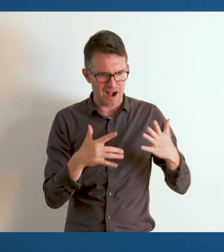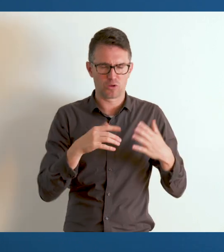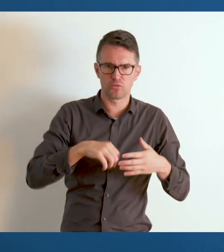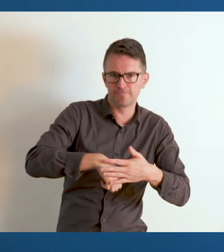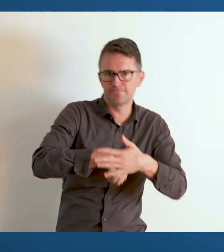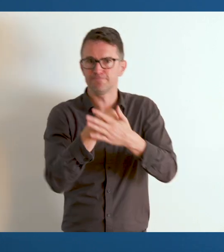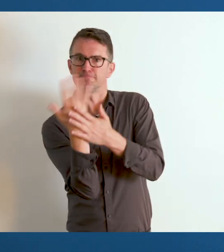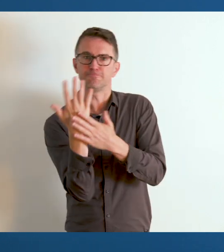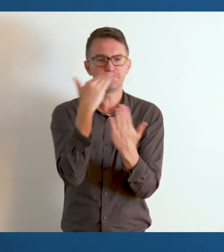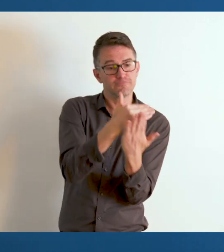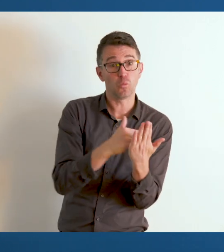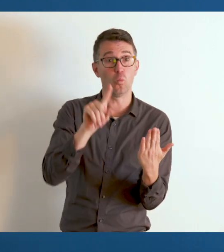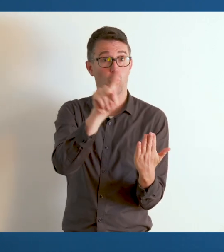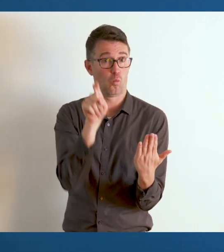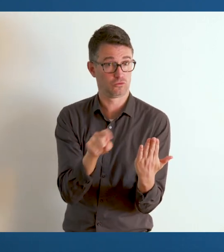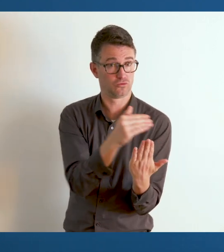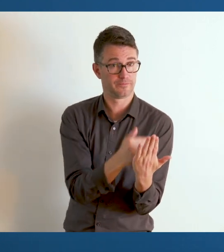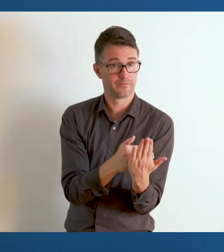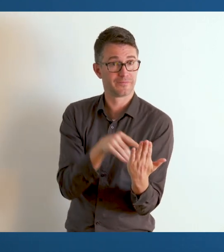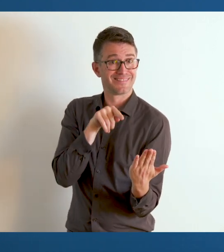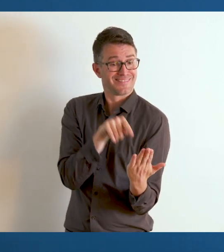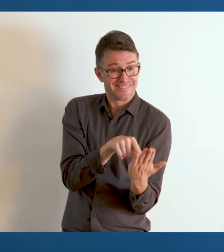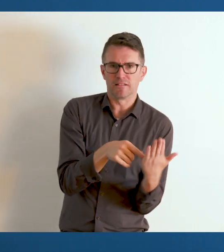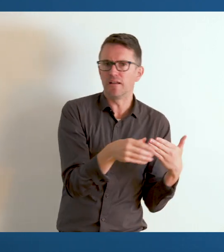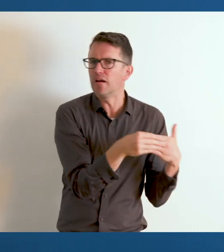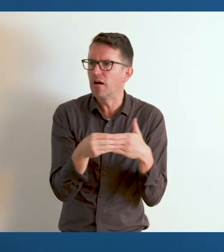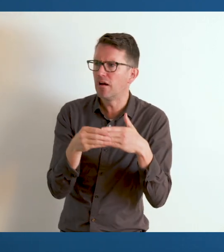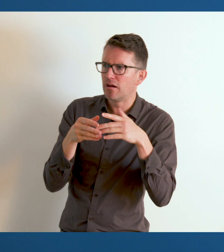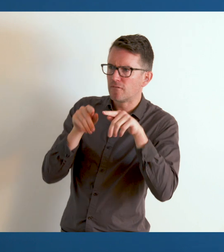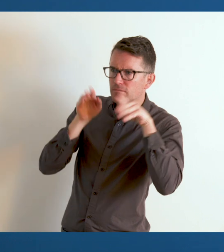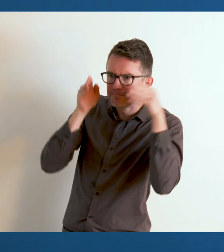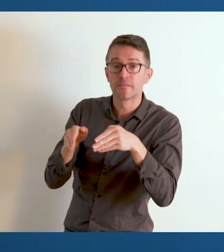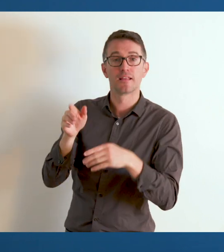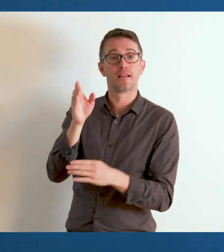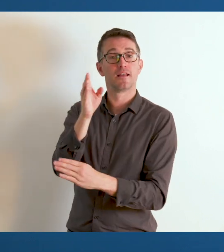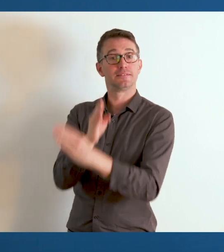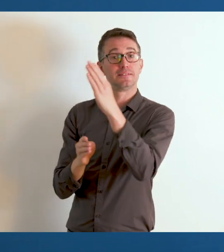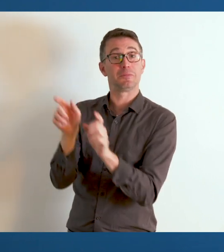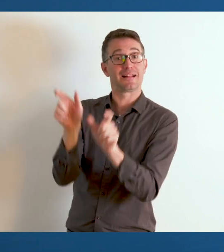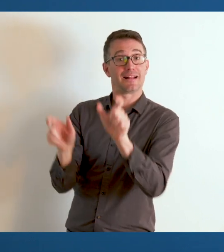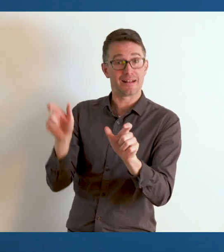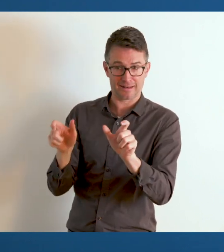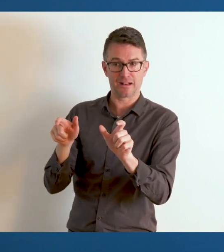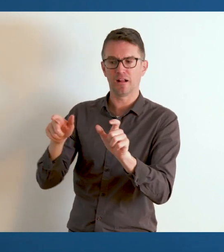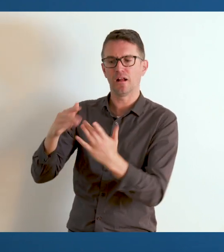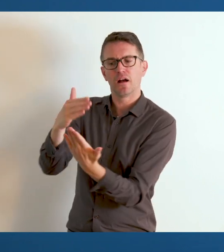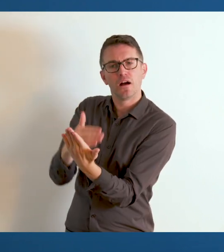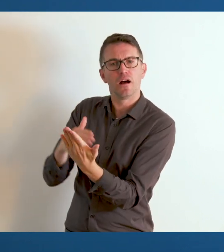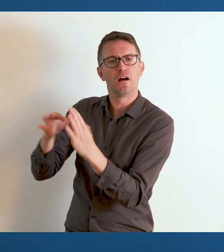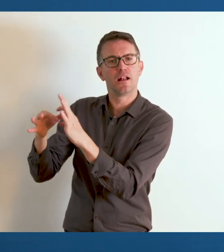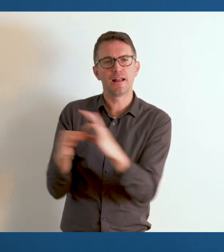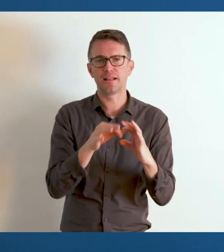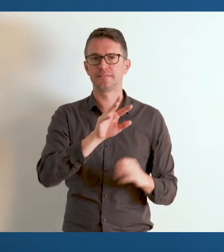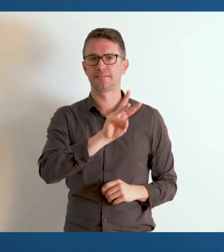used for developing these questions. This is the model of disability developed by the WHO in the International